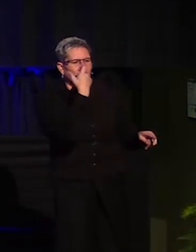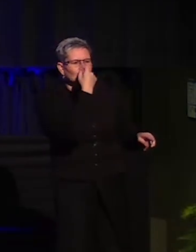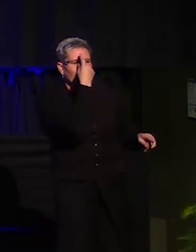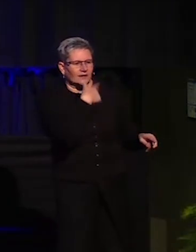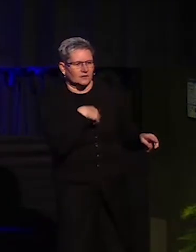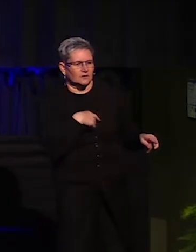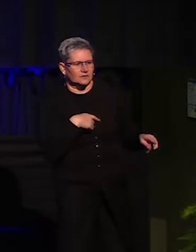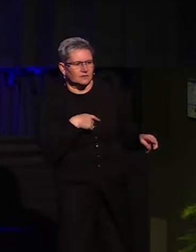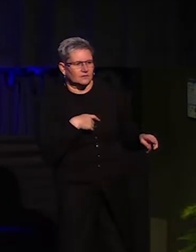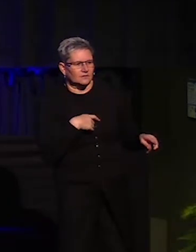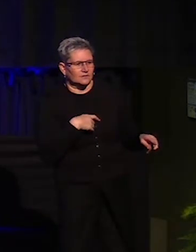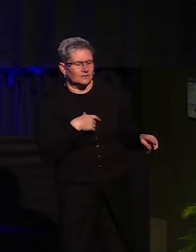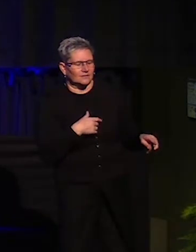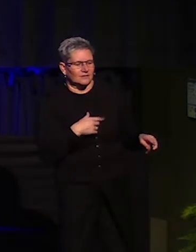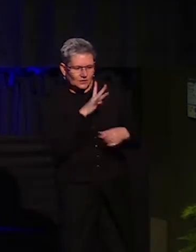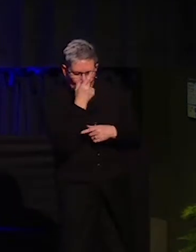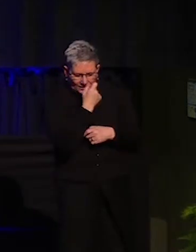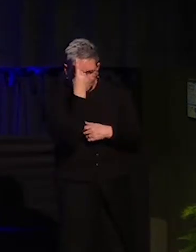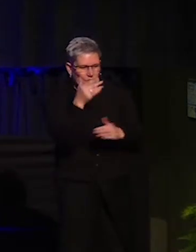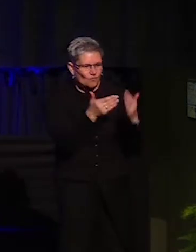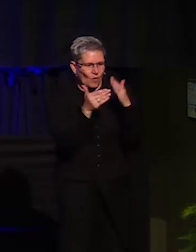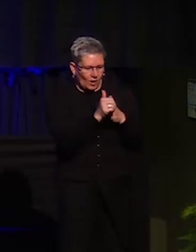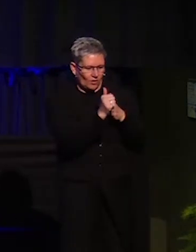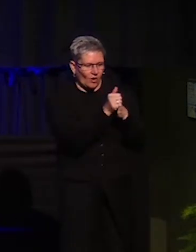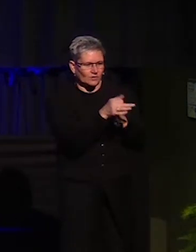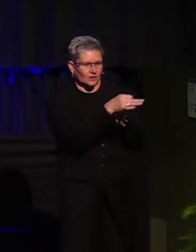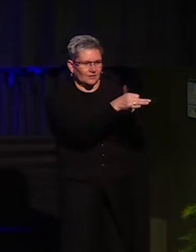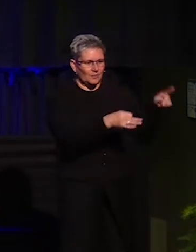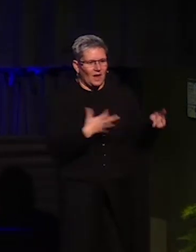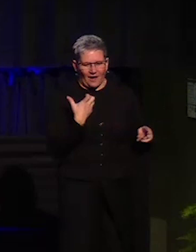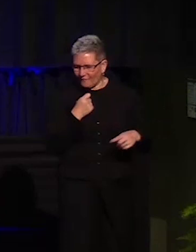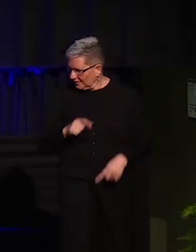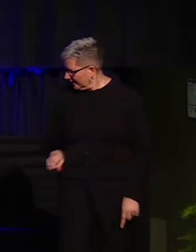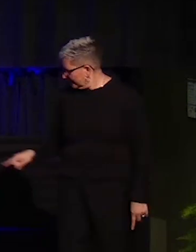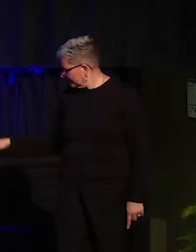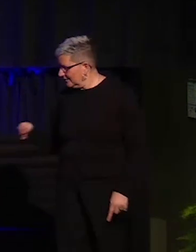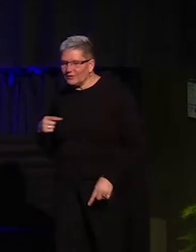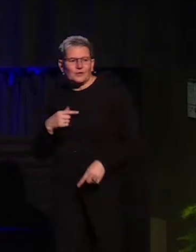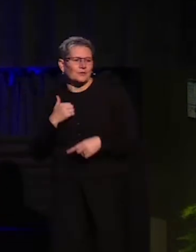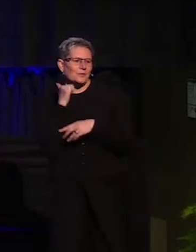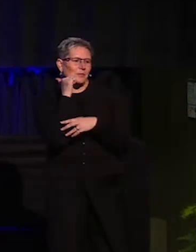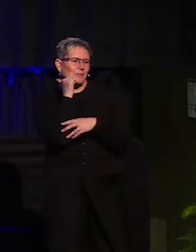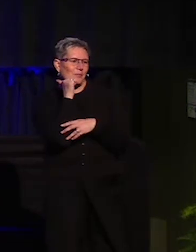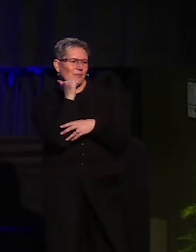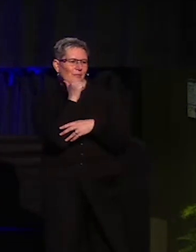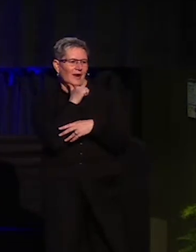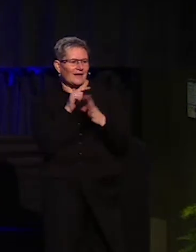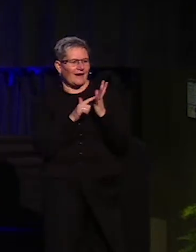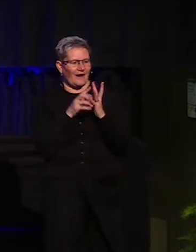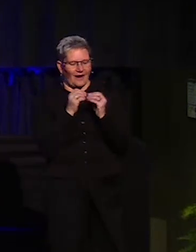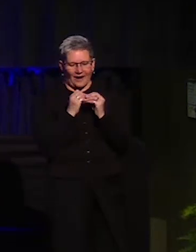of having a snoozy kind of black Labrador to cuddle up to who